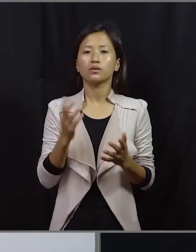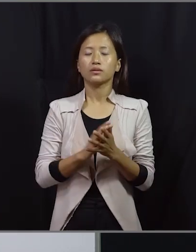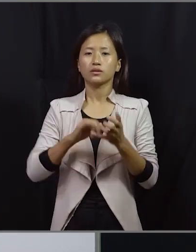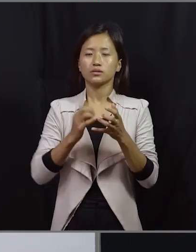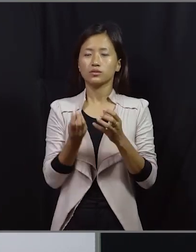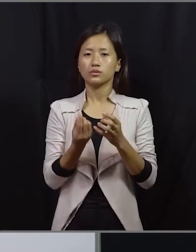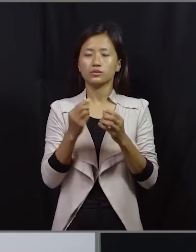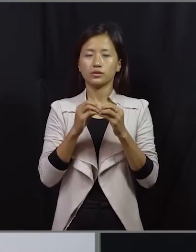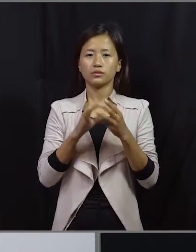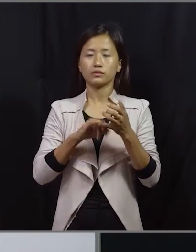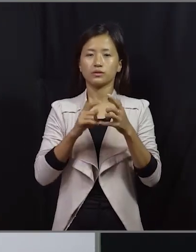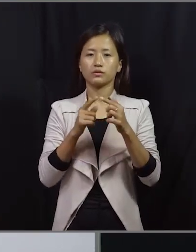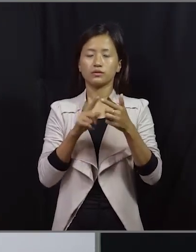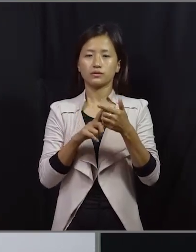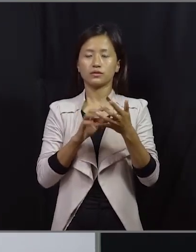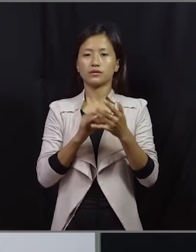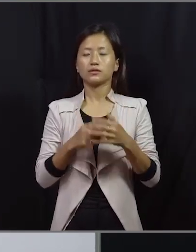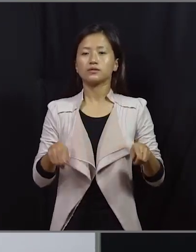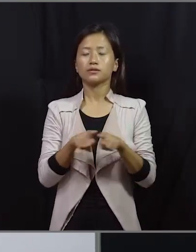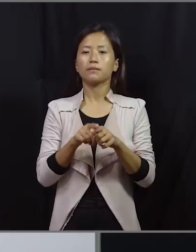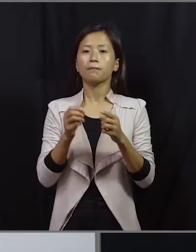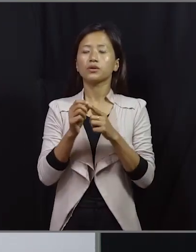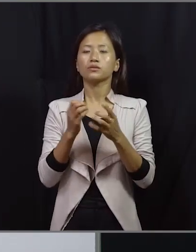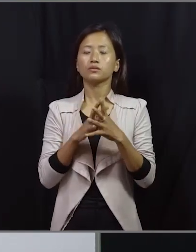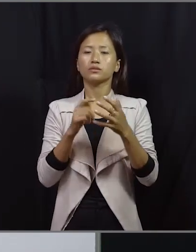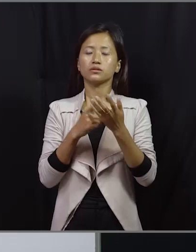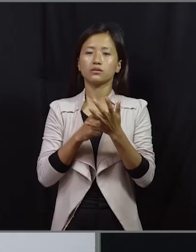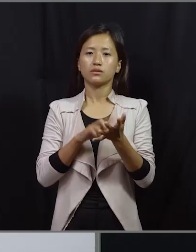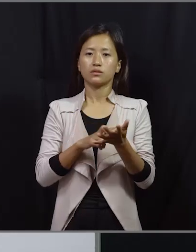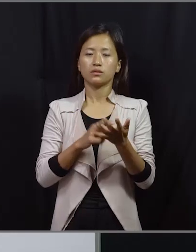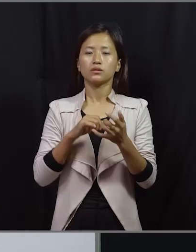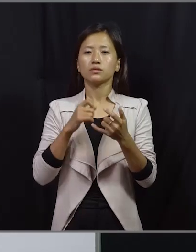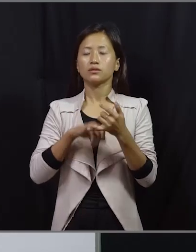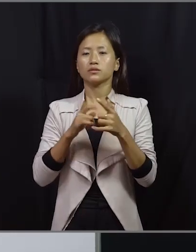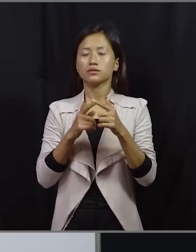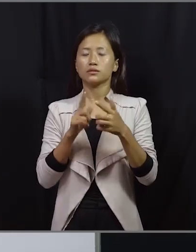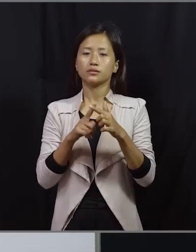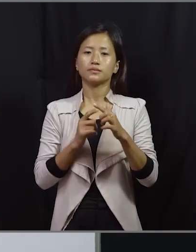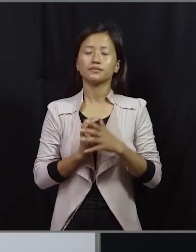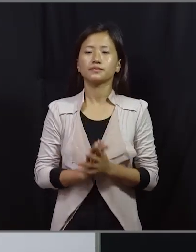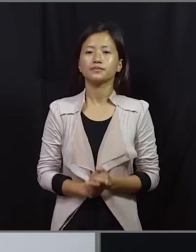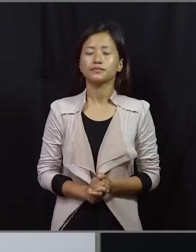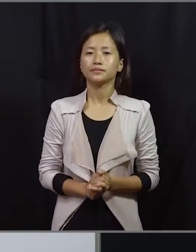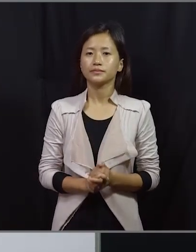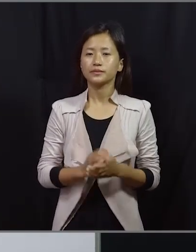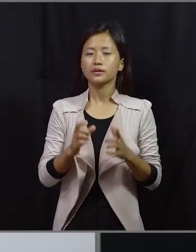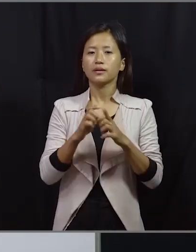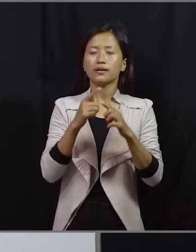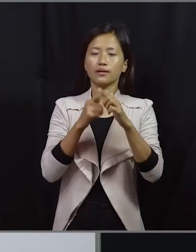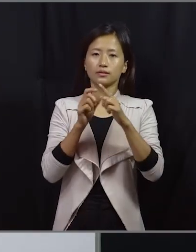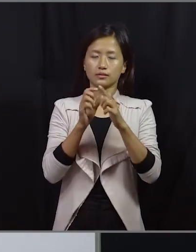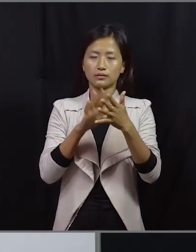and a power set. Okay, subset. Let X denote